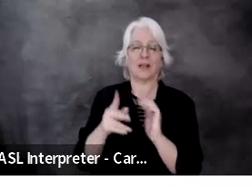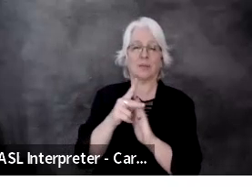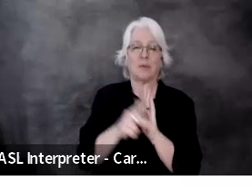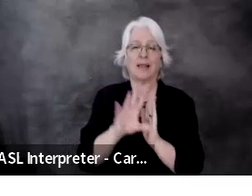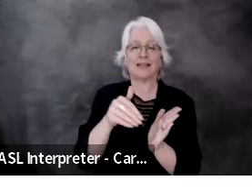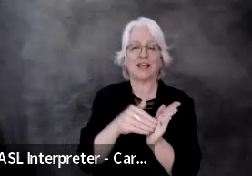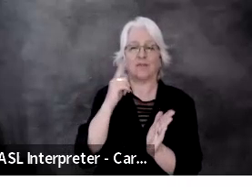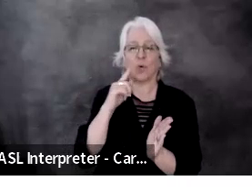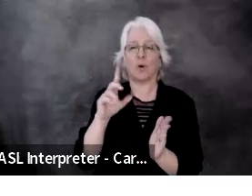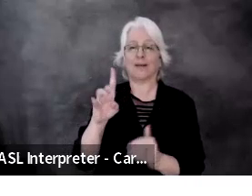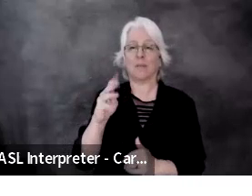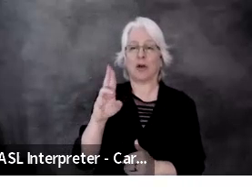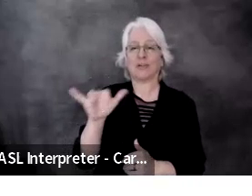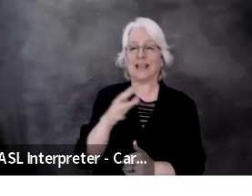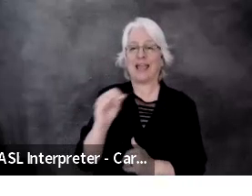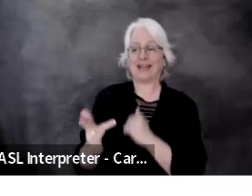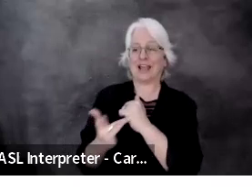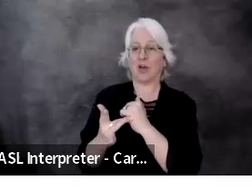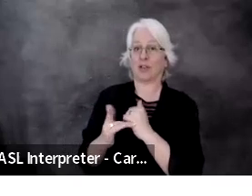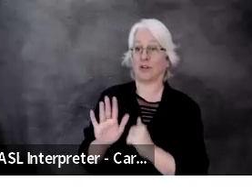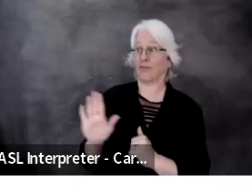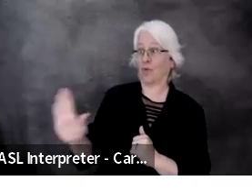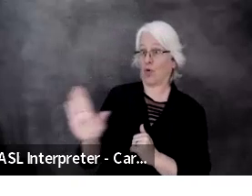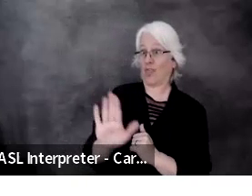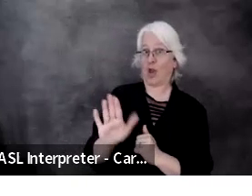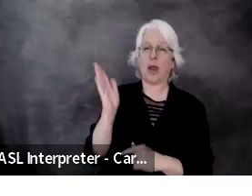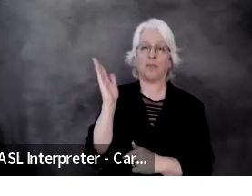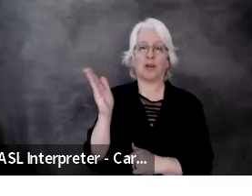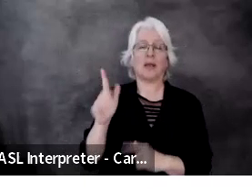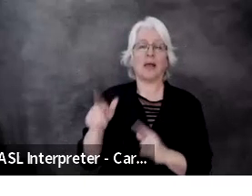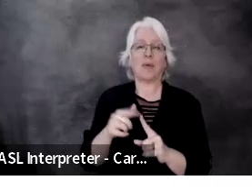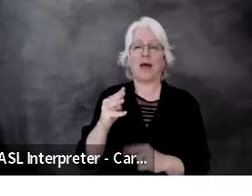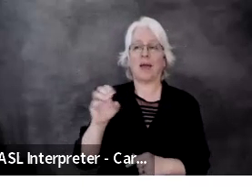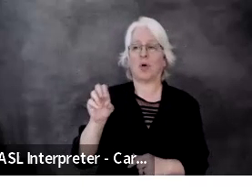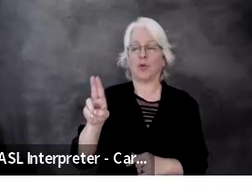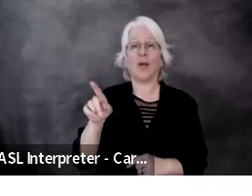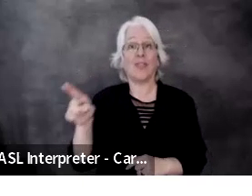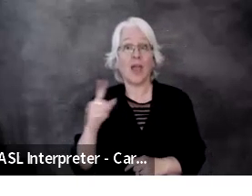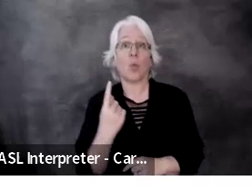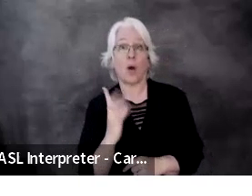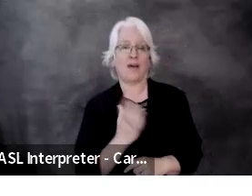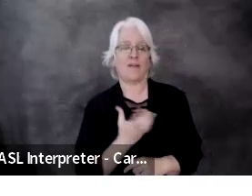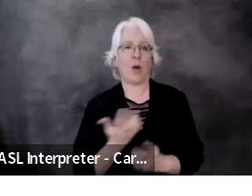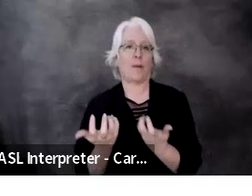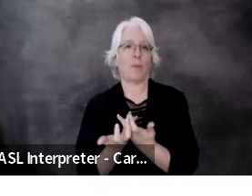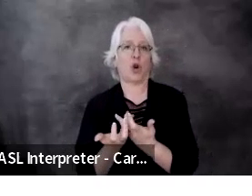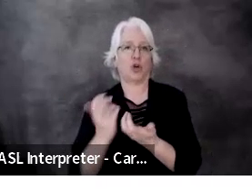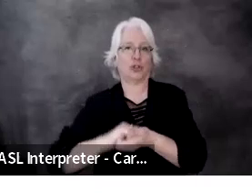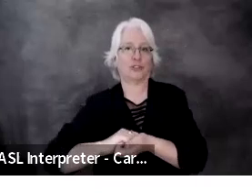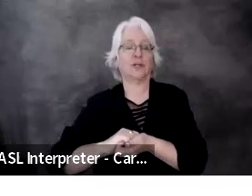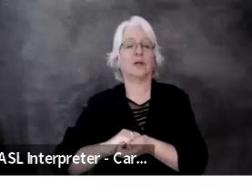Democracy and Technology, for their presentation on MOU Partner Insights on AI for People